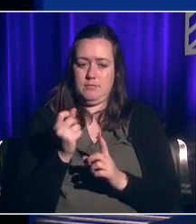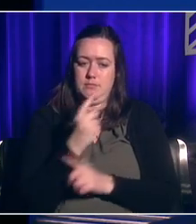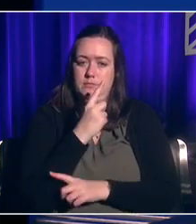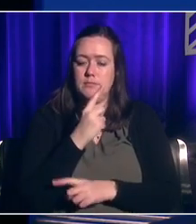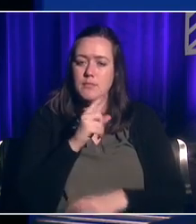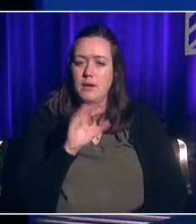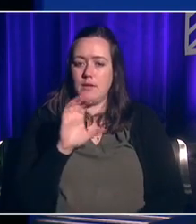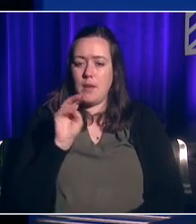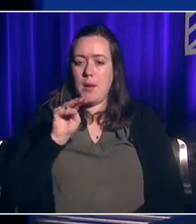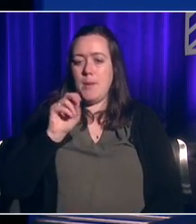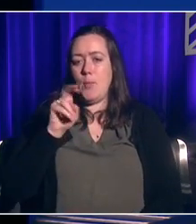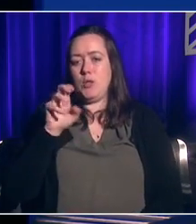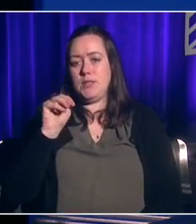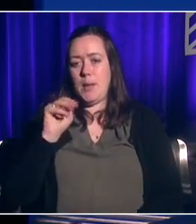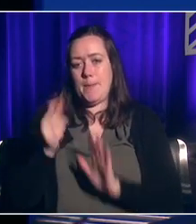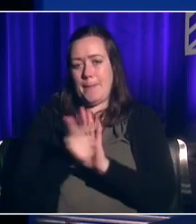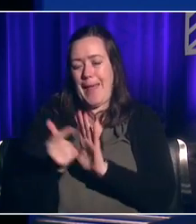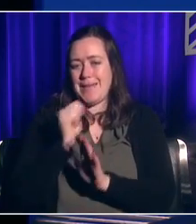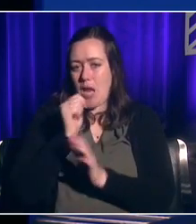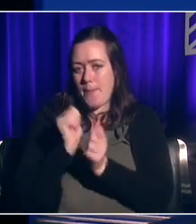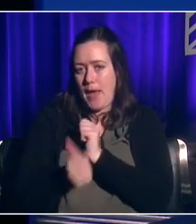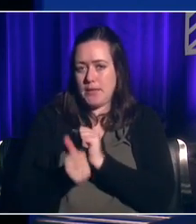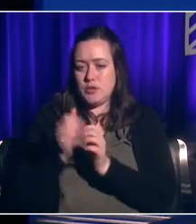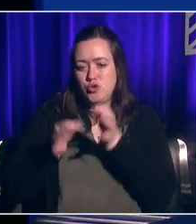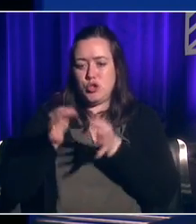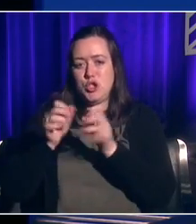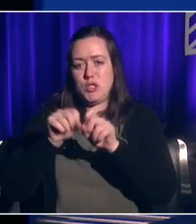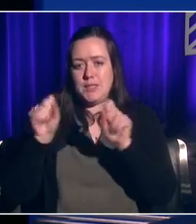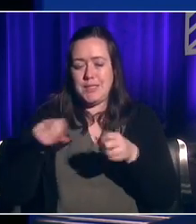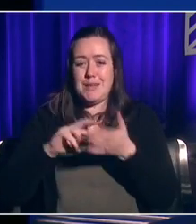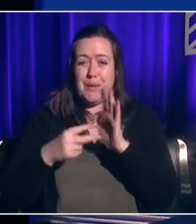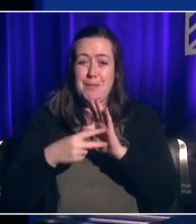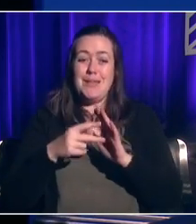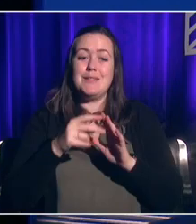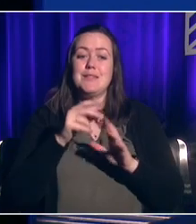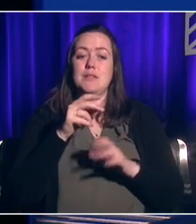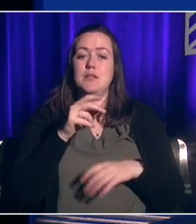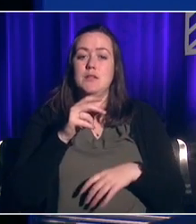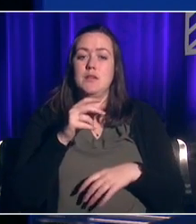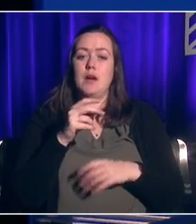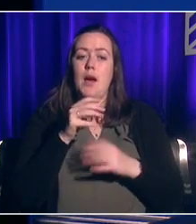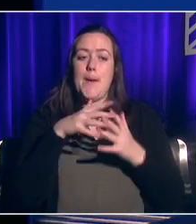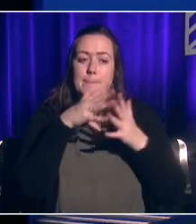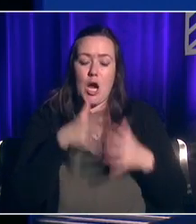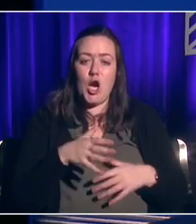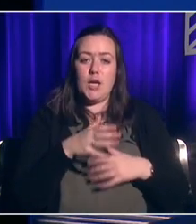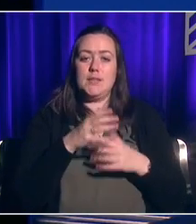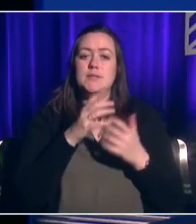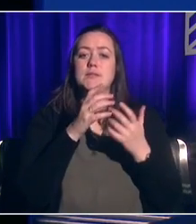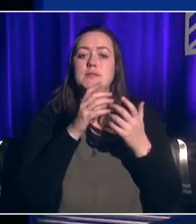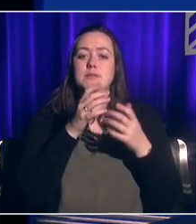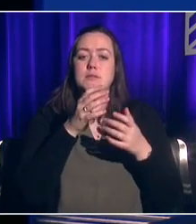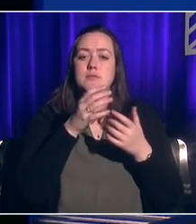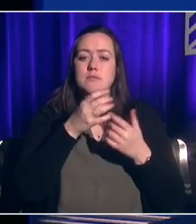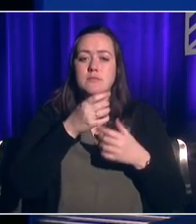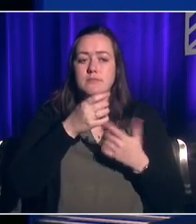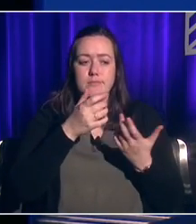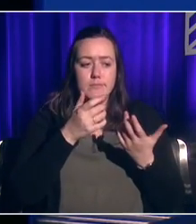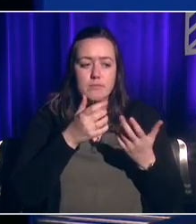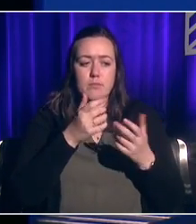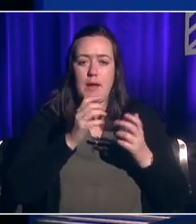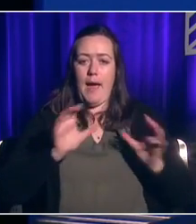judicial system. And what I mean by that is that the fact that Americans came out and allies came out and went to airports and basically saying, this is not who we